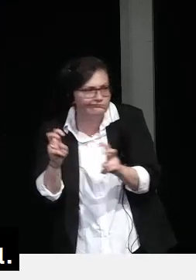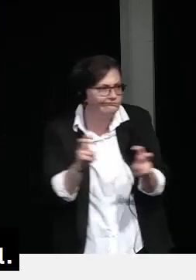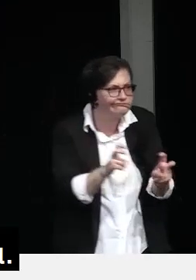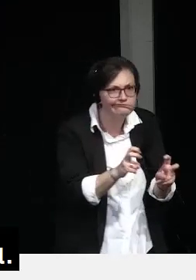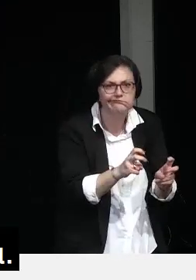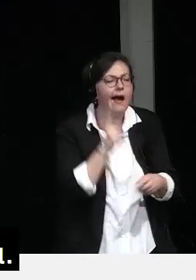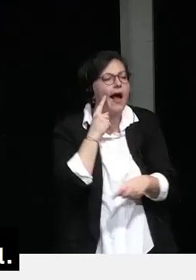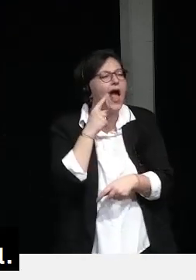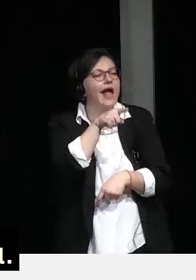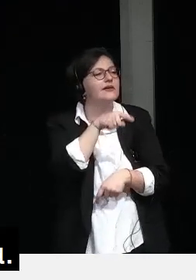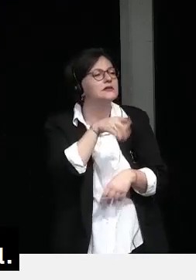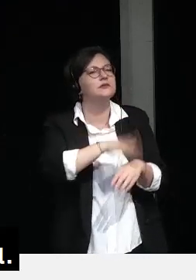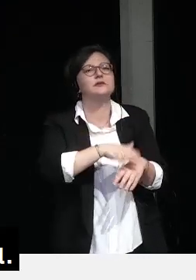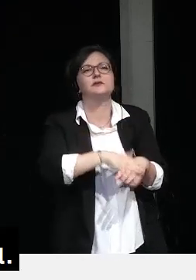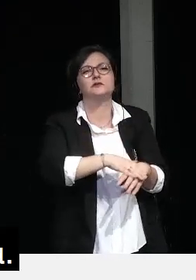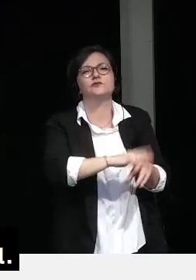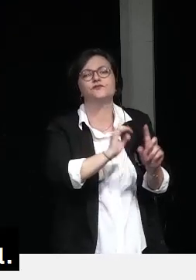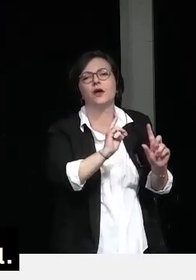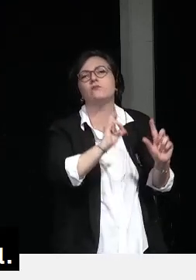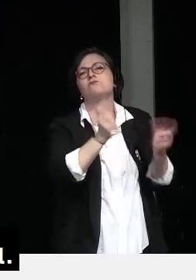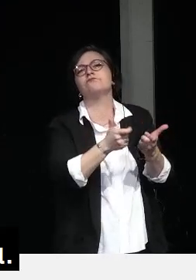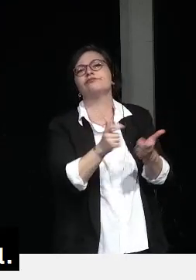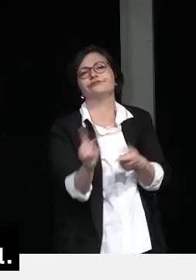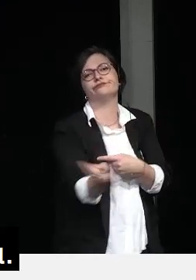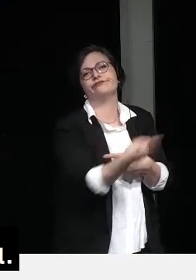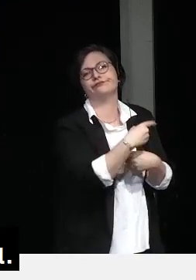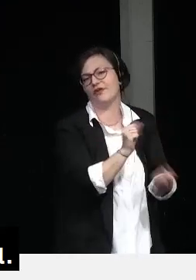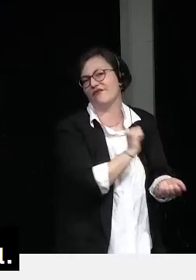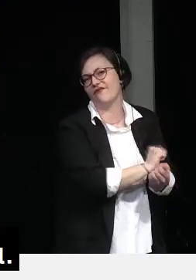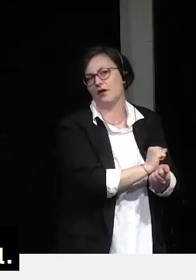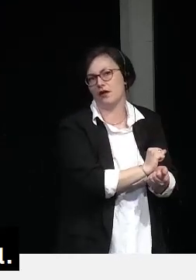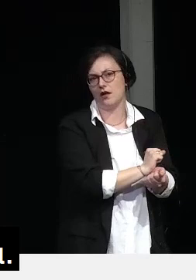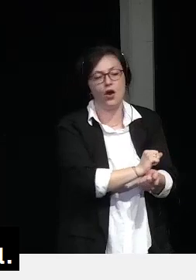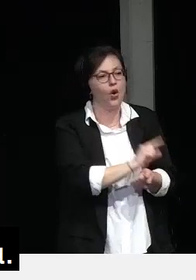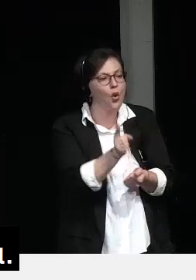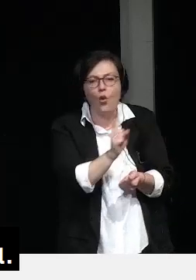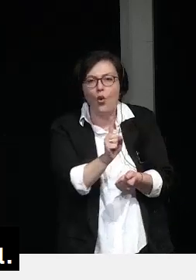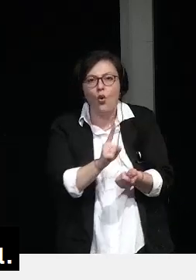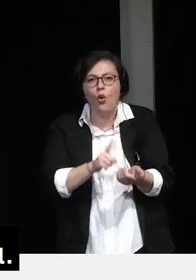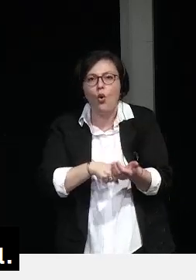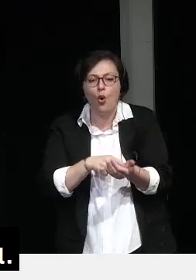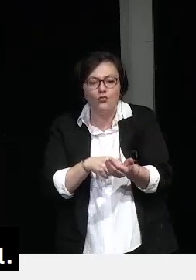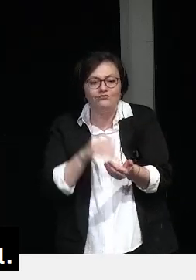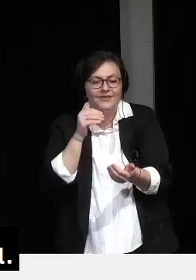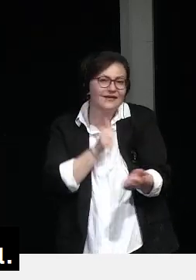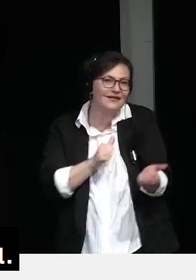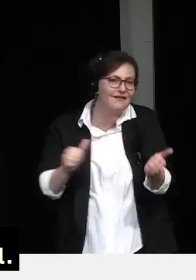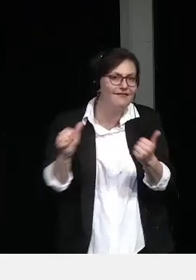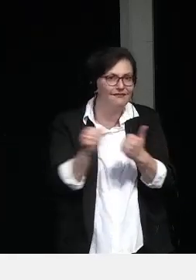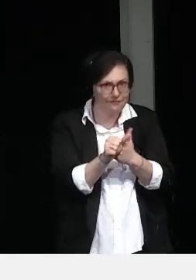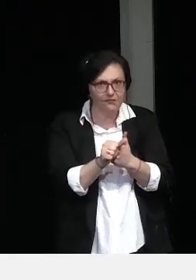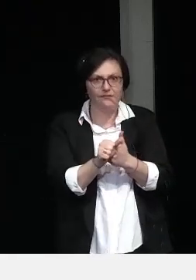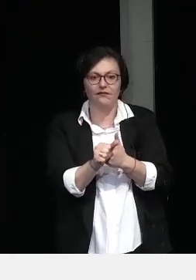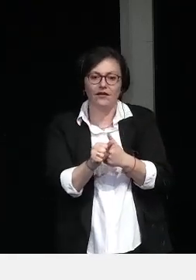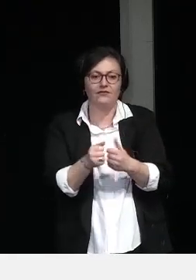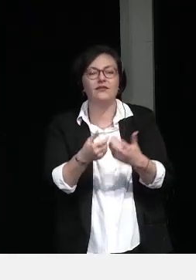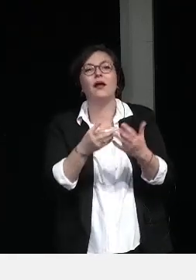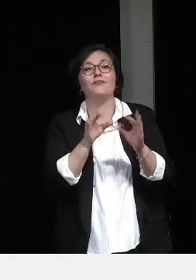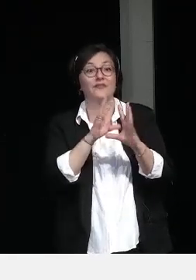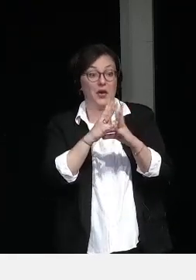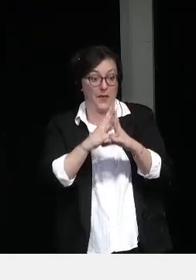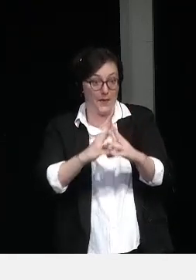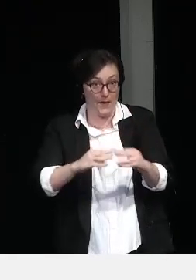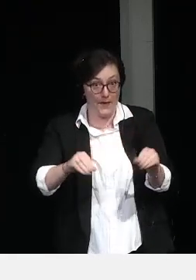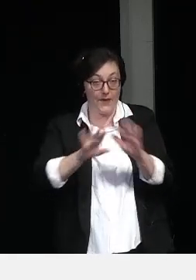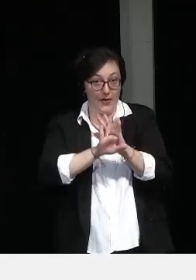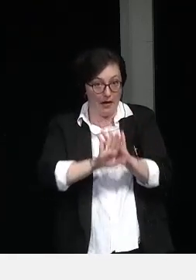peace and to build and to create the condition for a country to start living again. I am really very